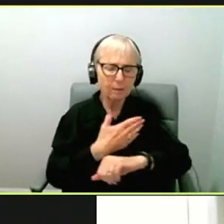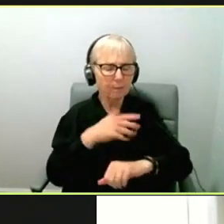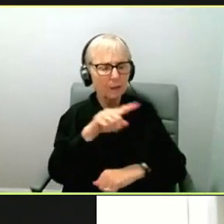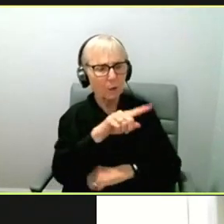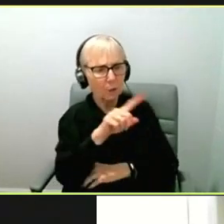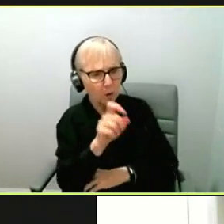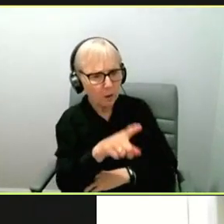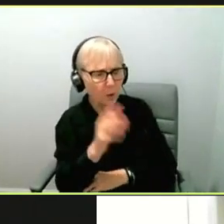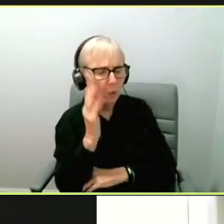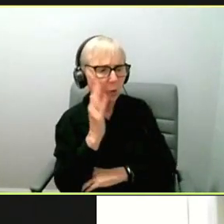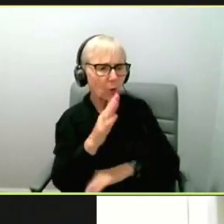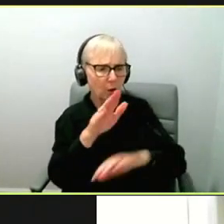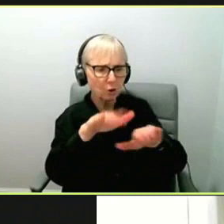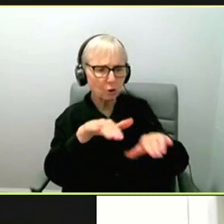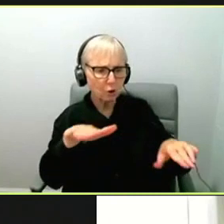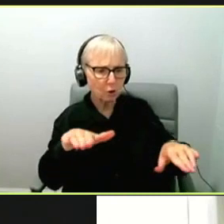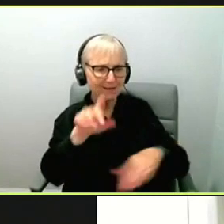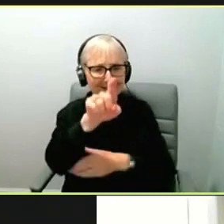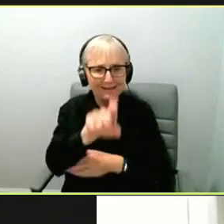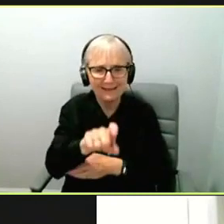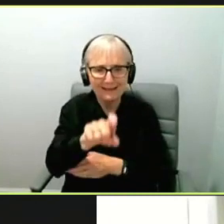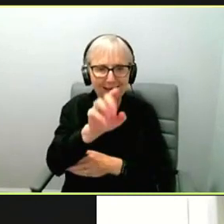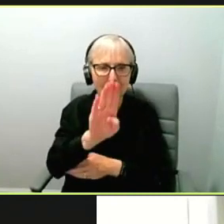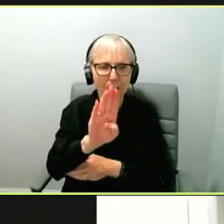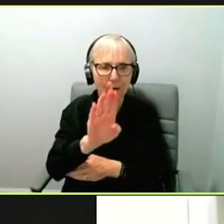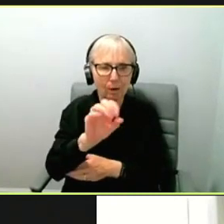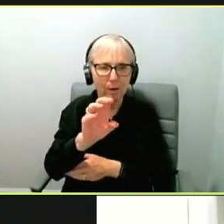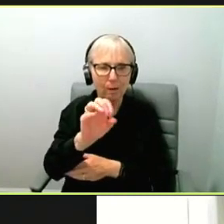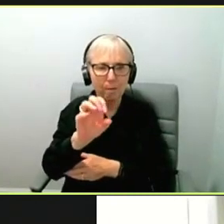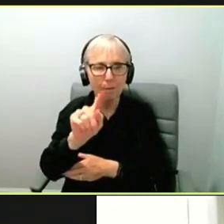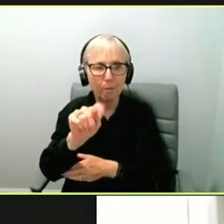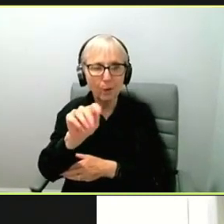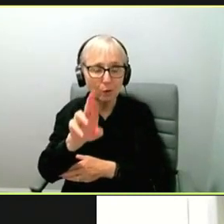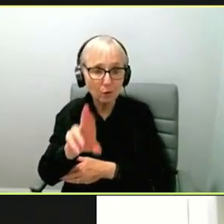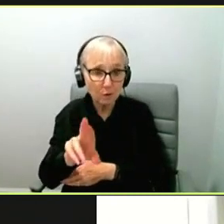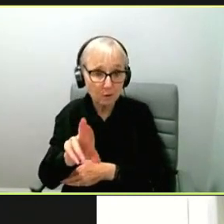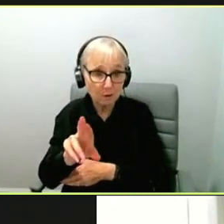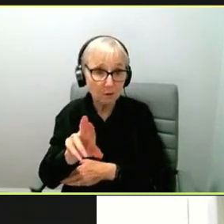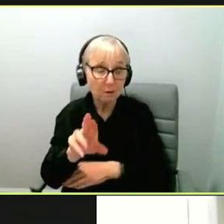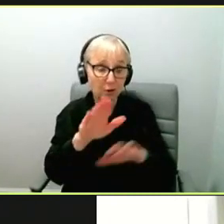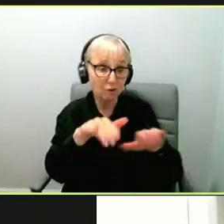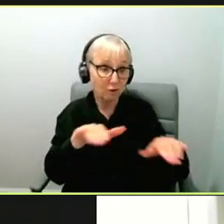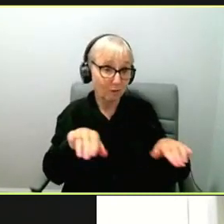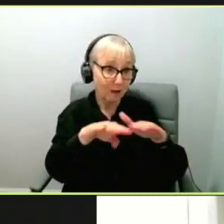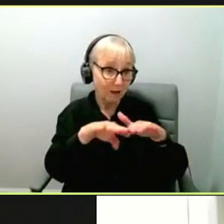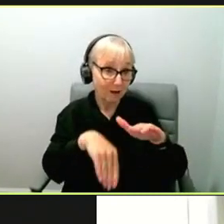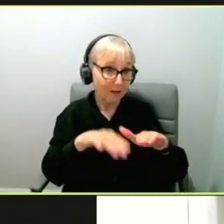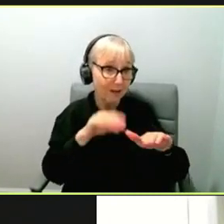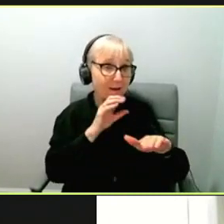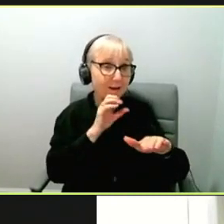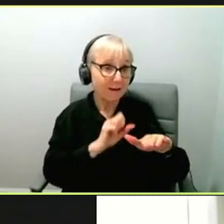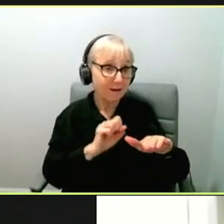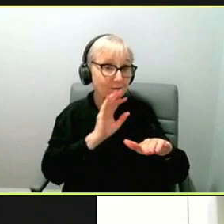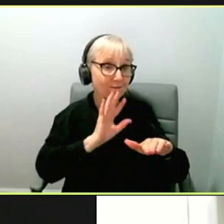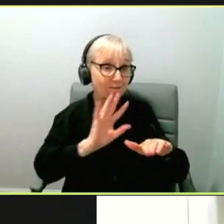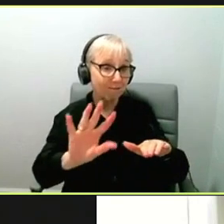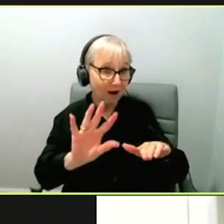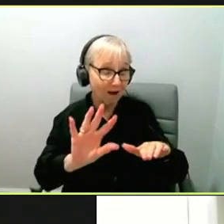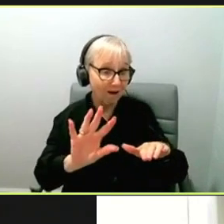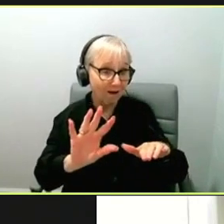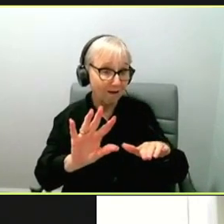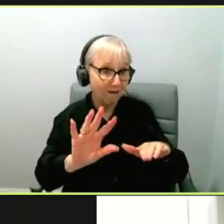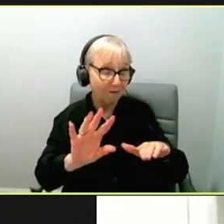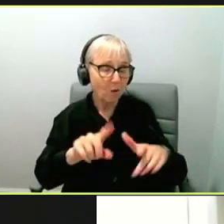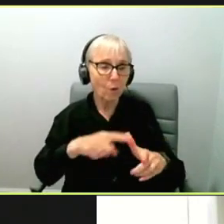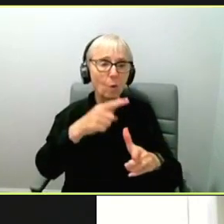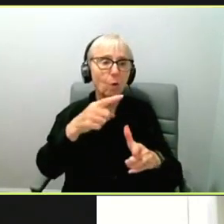is, would children need a booster, like children under the age of 5? And if so, when would they most likely be available